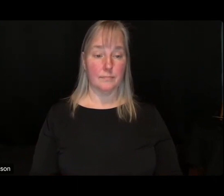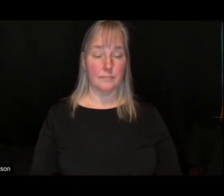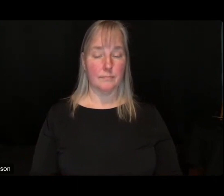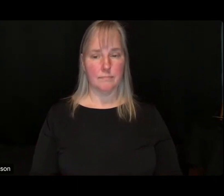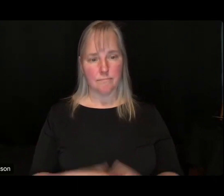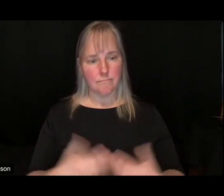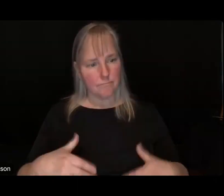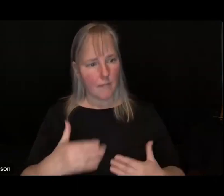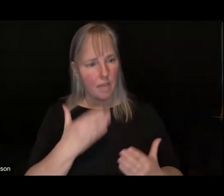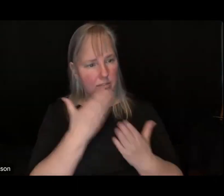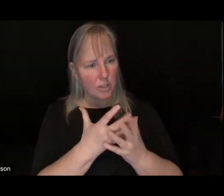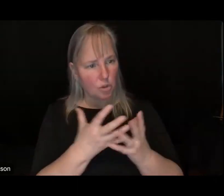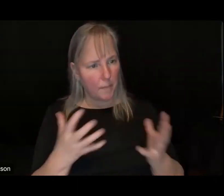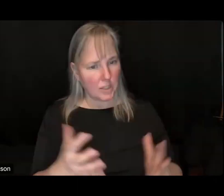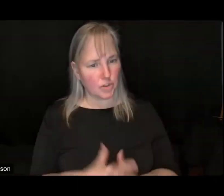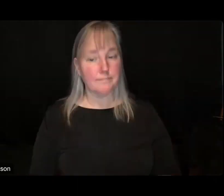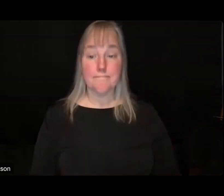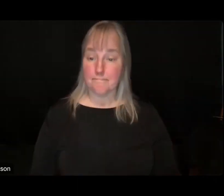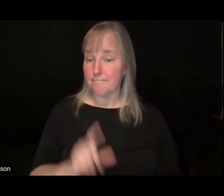Thank you so much.